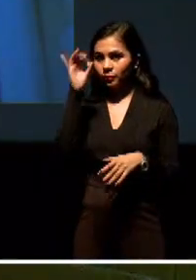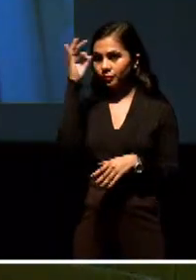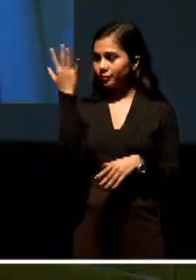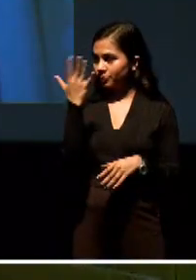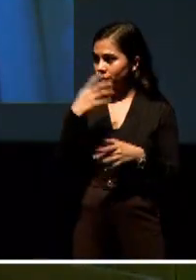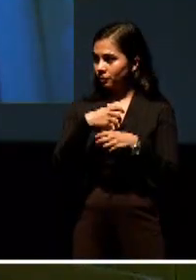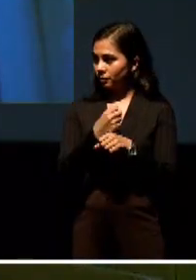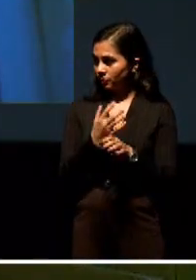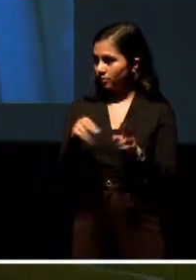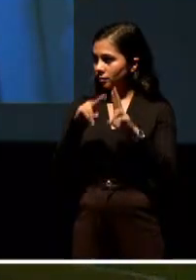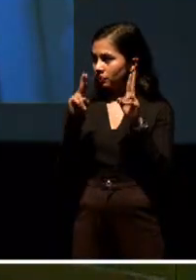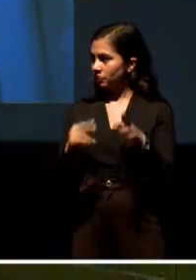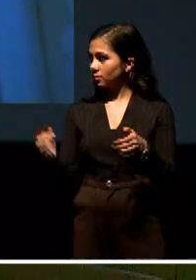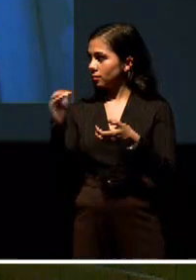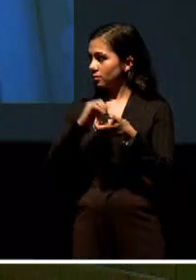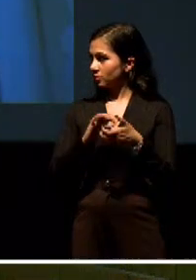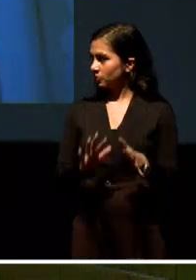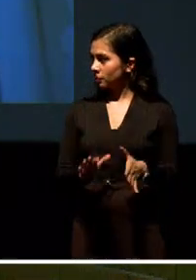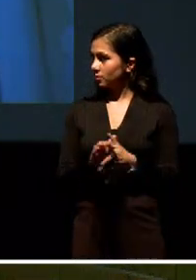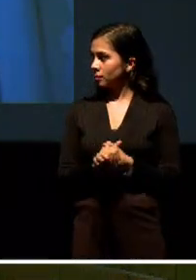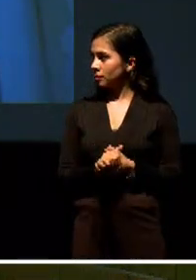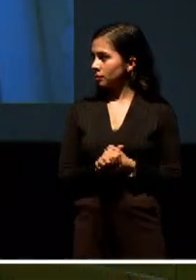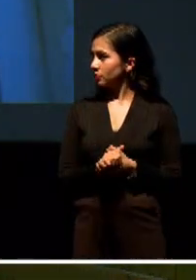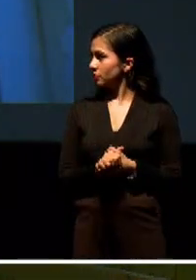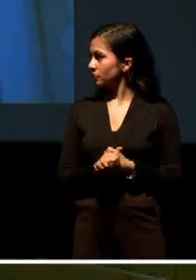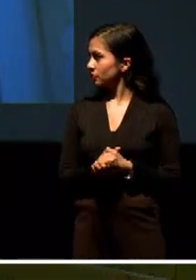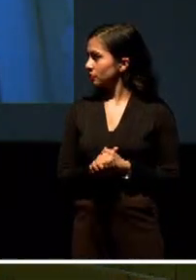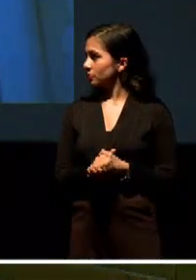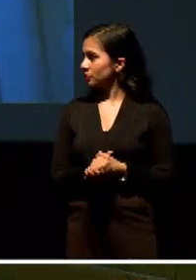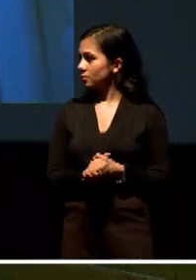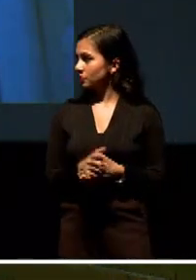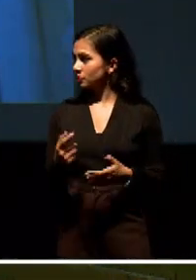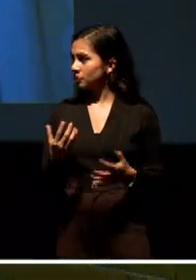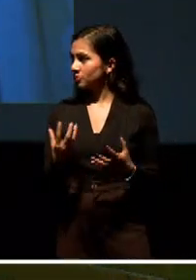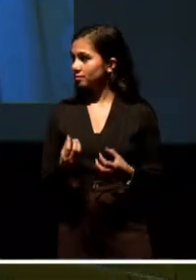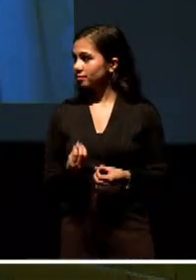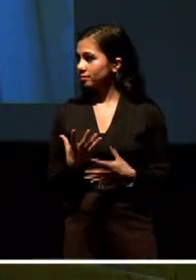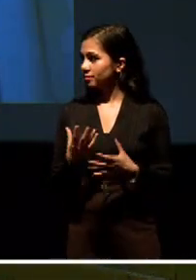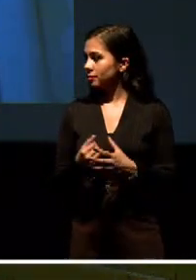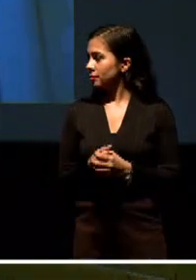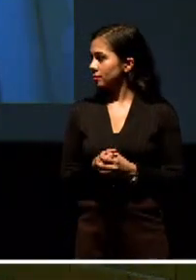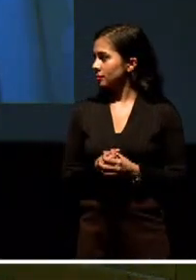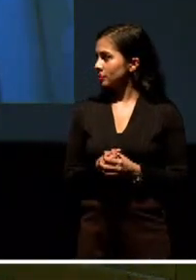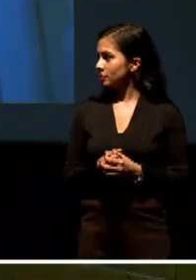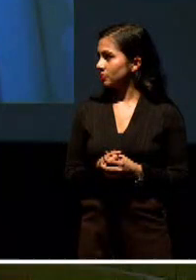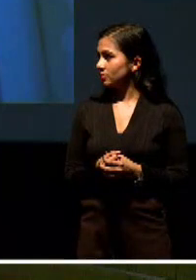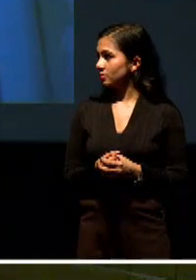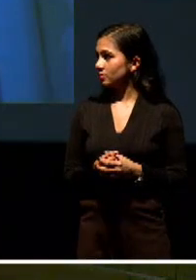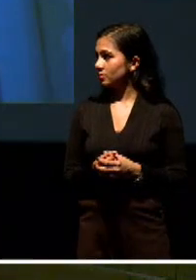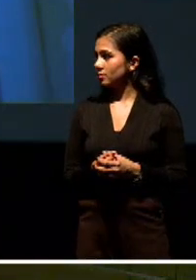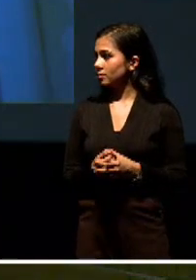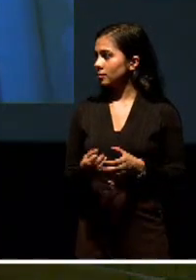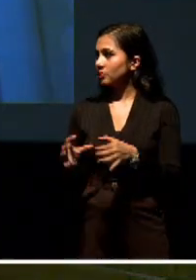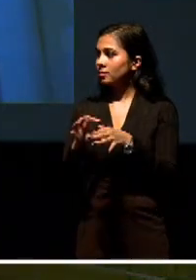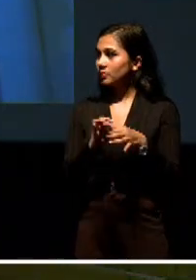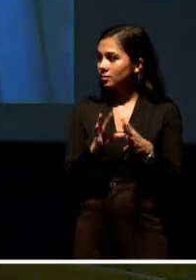associated with Sarthak for since it was formed. In fact, I had the pleasure of interviewing a gentleman,